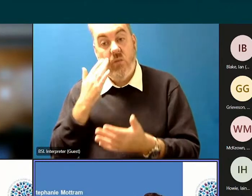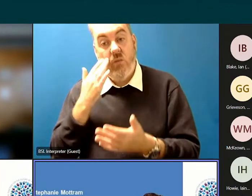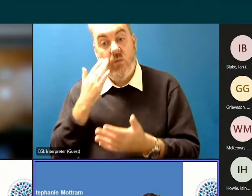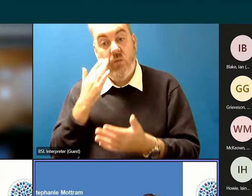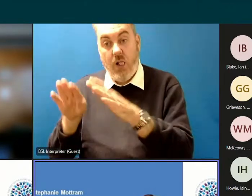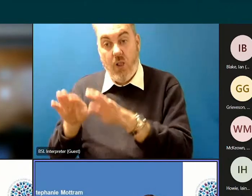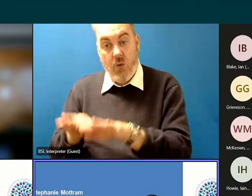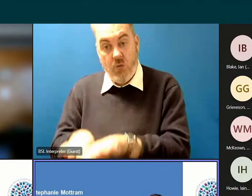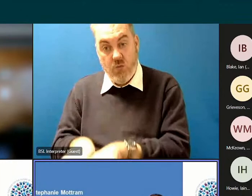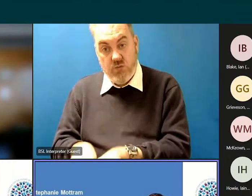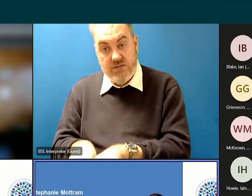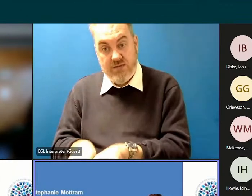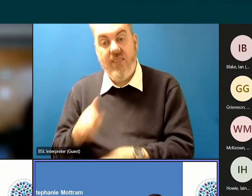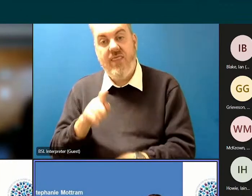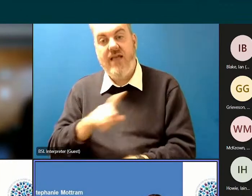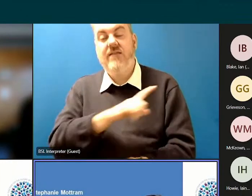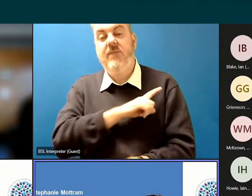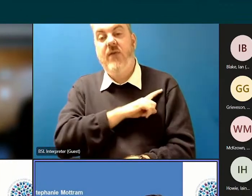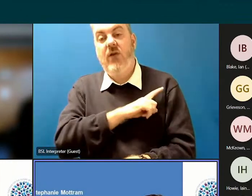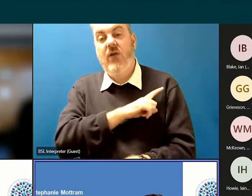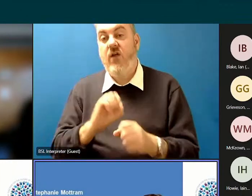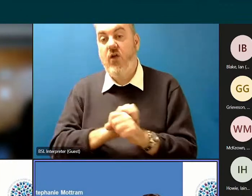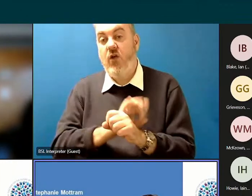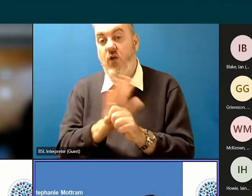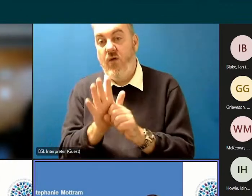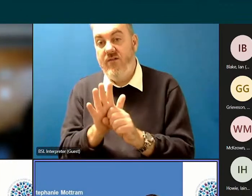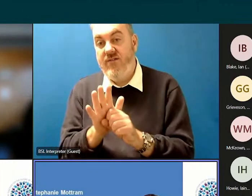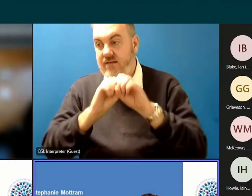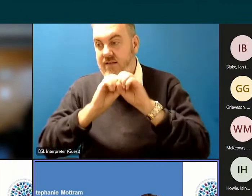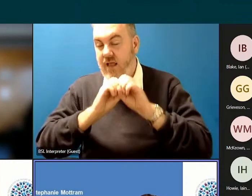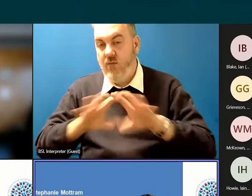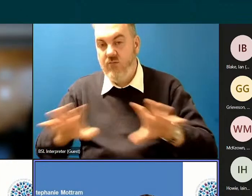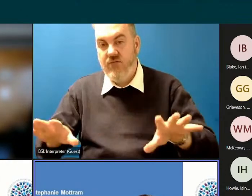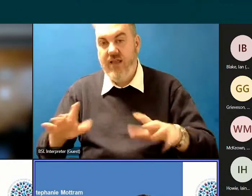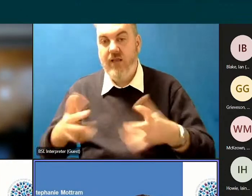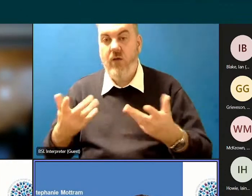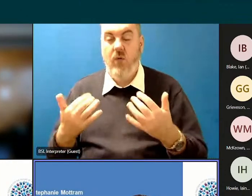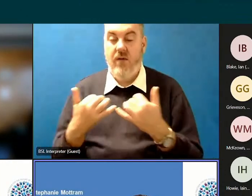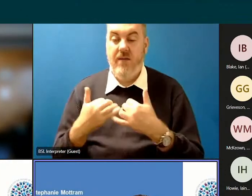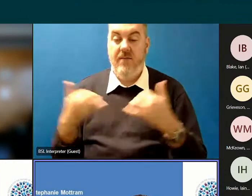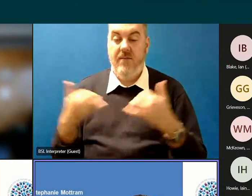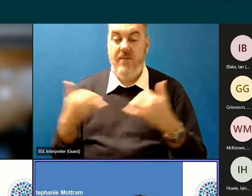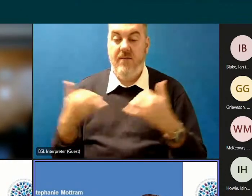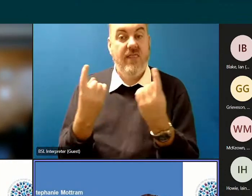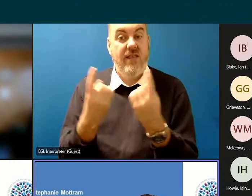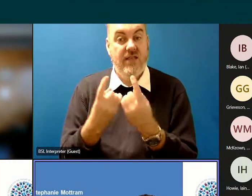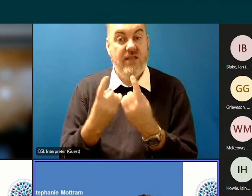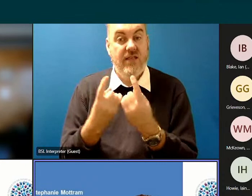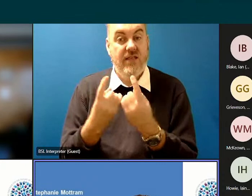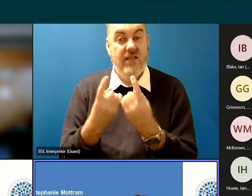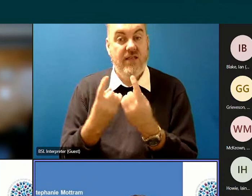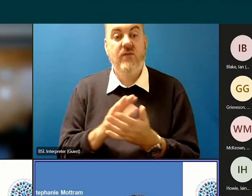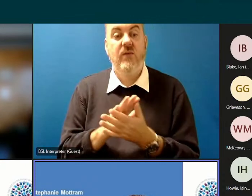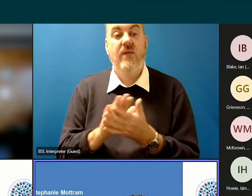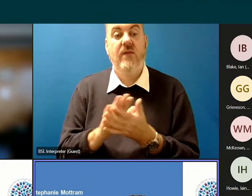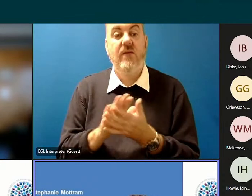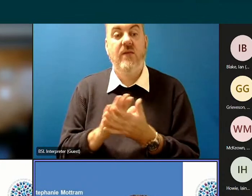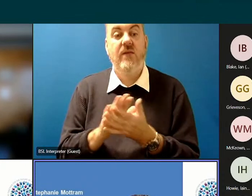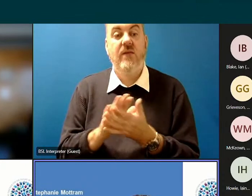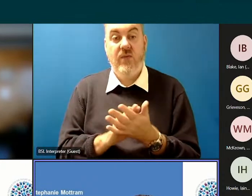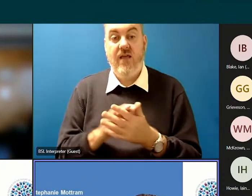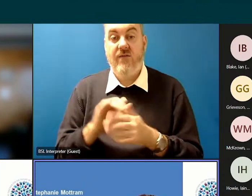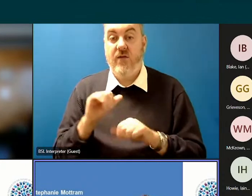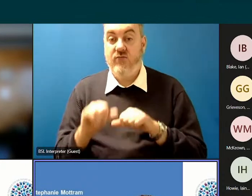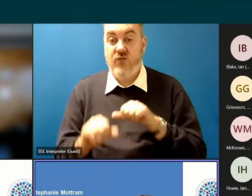care homes, and that's due to either a COVID outbreak, where our public health colleagues, there's a process